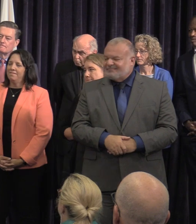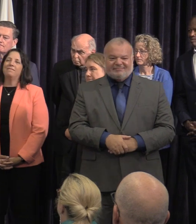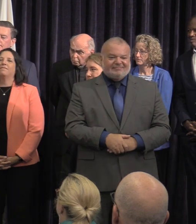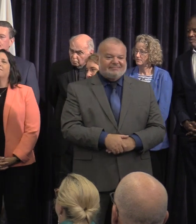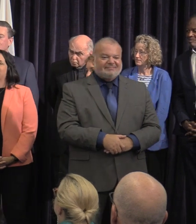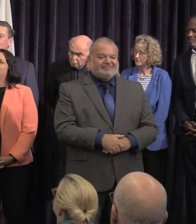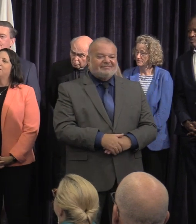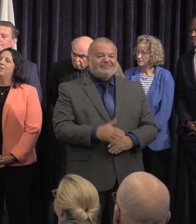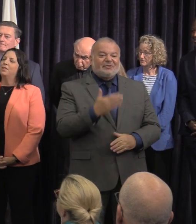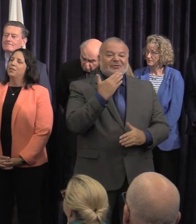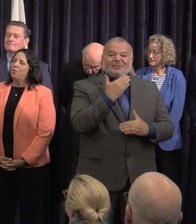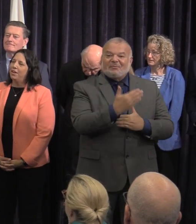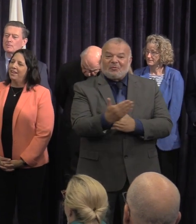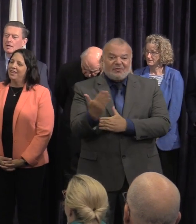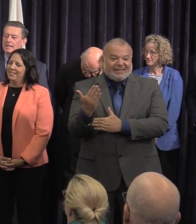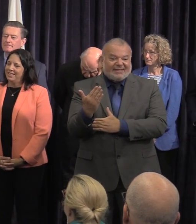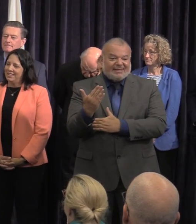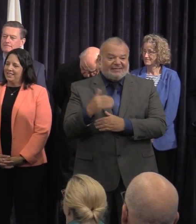Good morning, everyone.